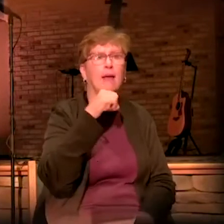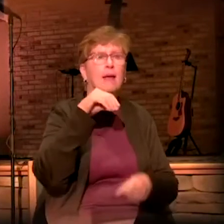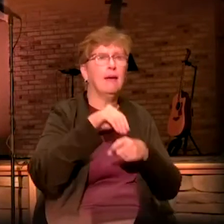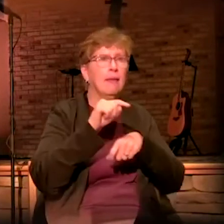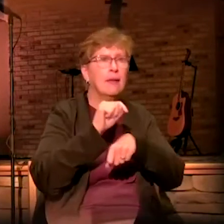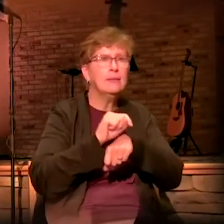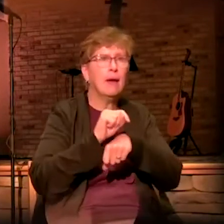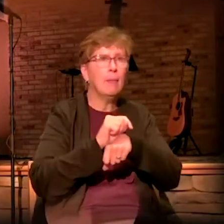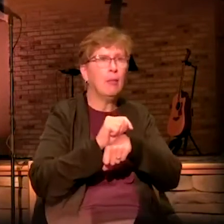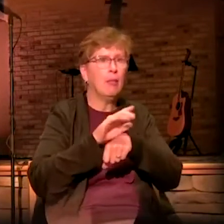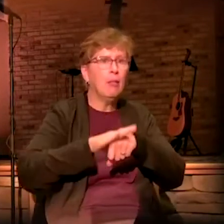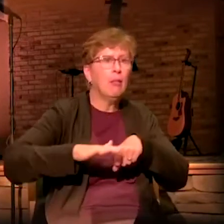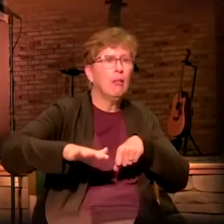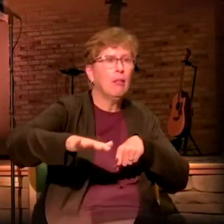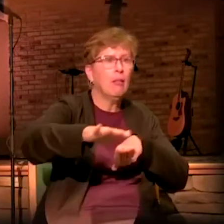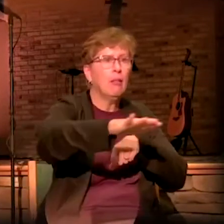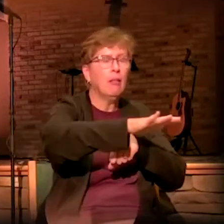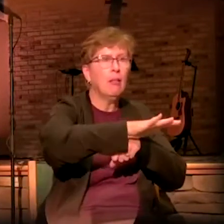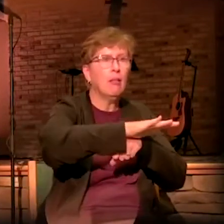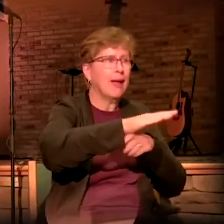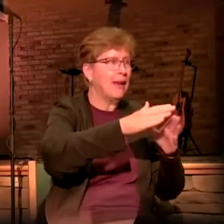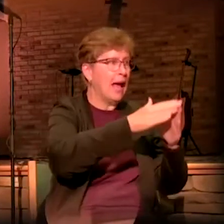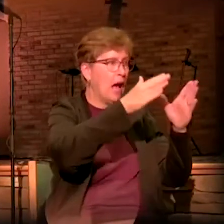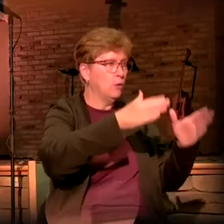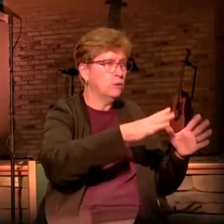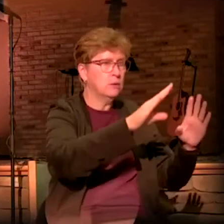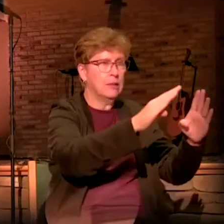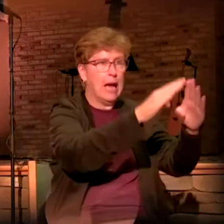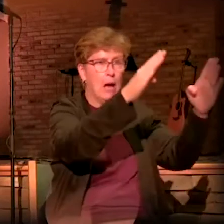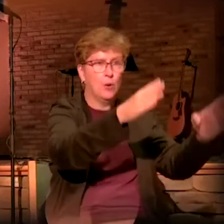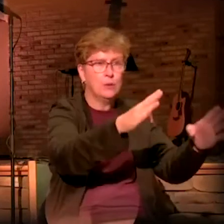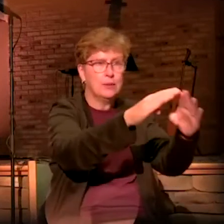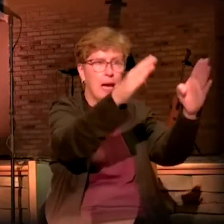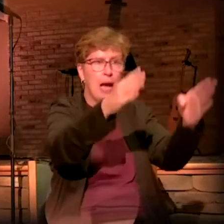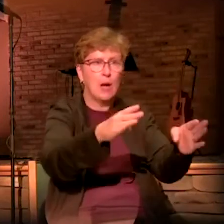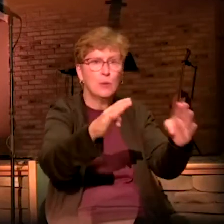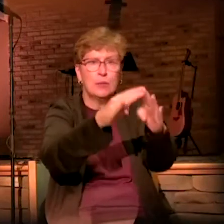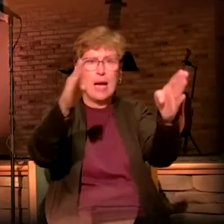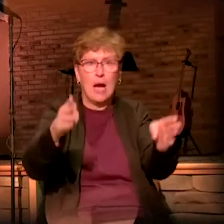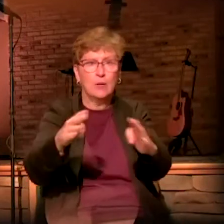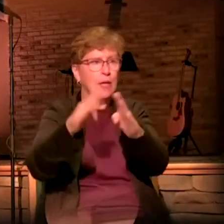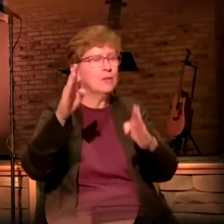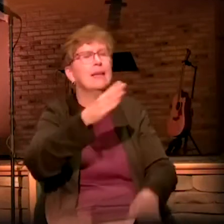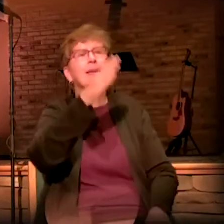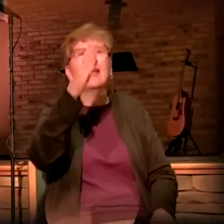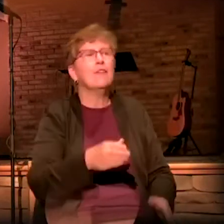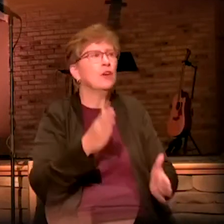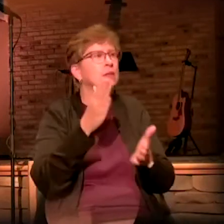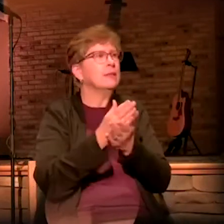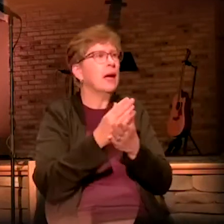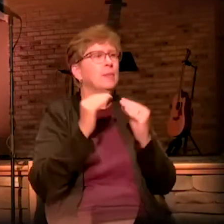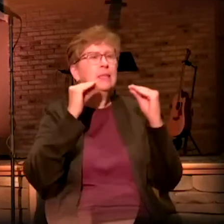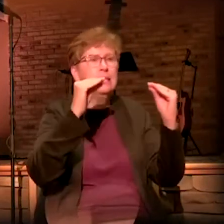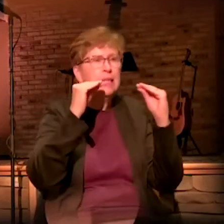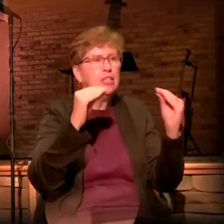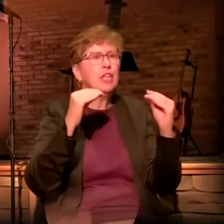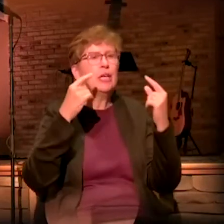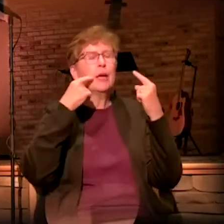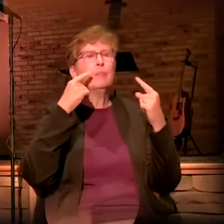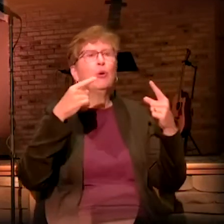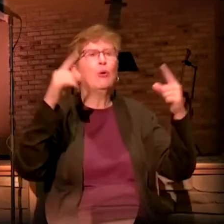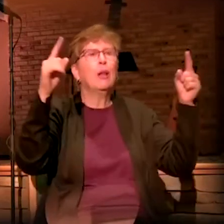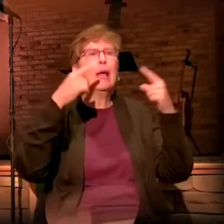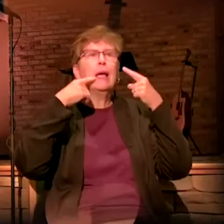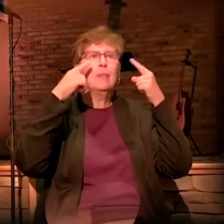the temple courts, and from house to house, they never stopped teaching and proclaiming the good